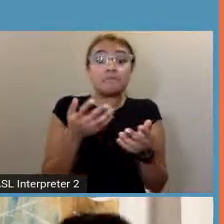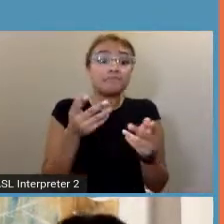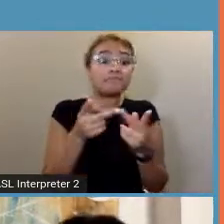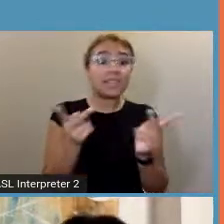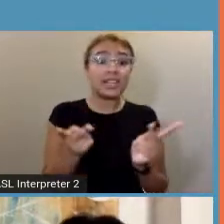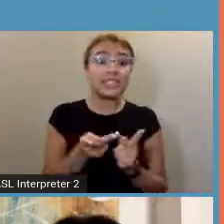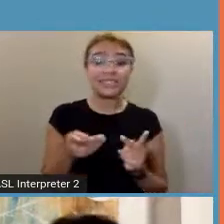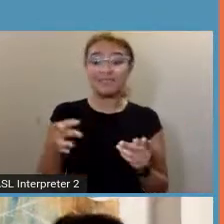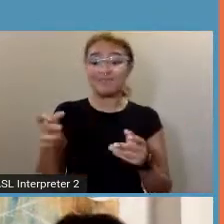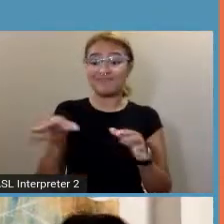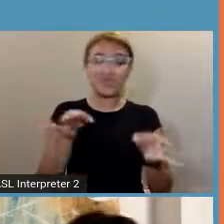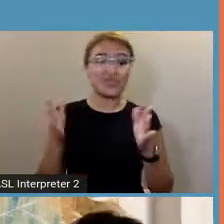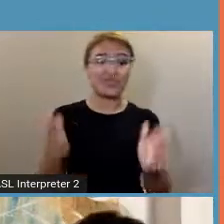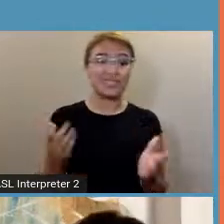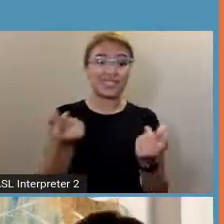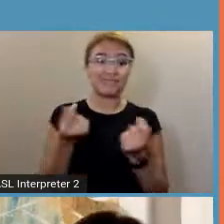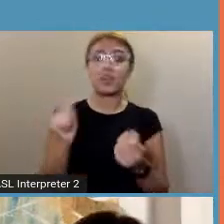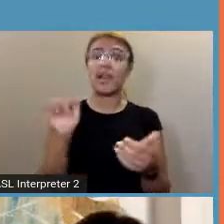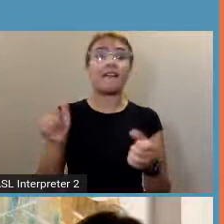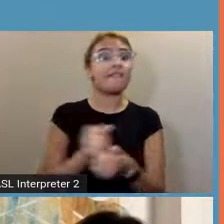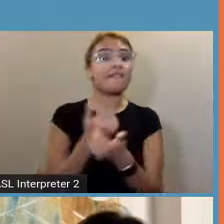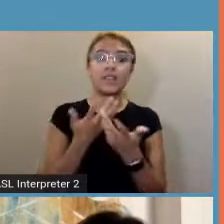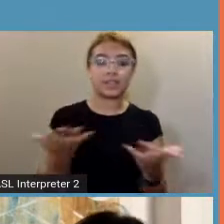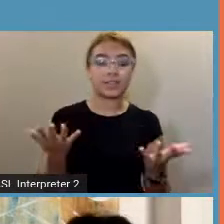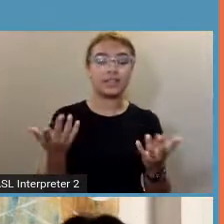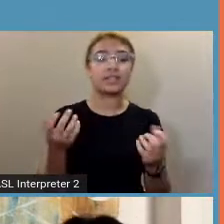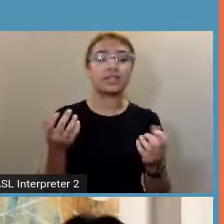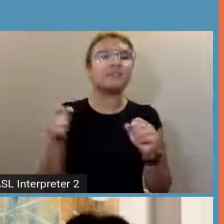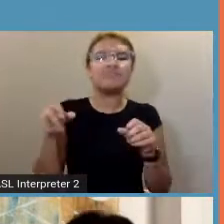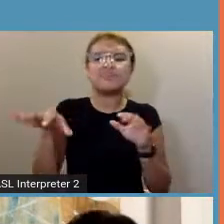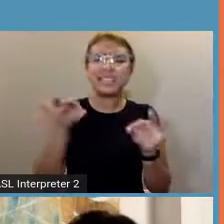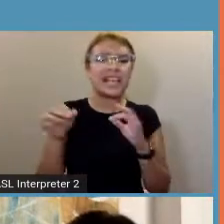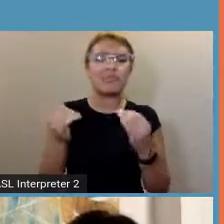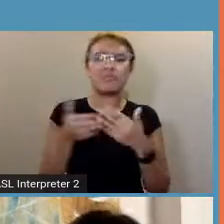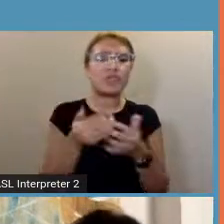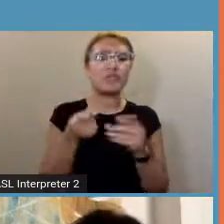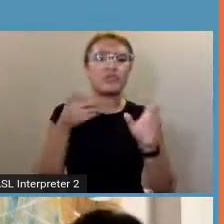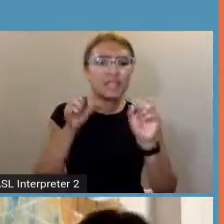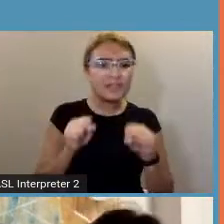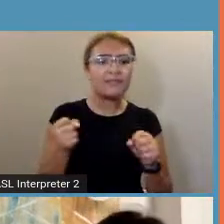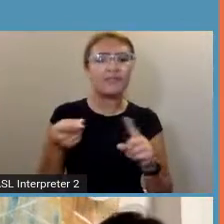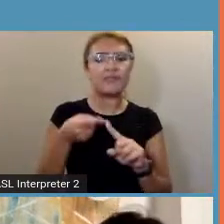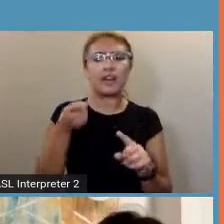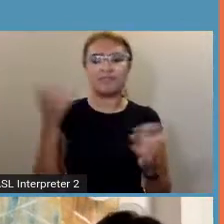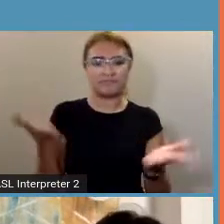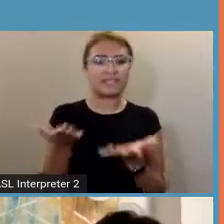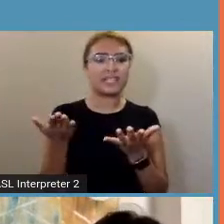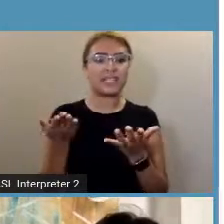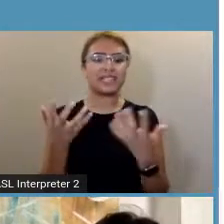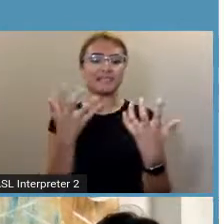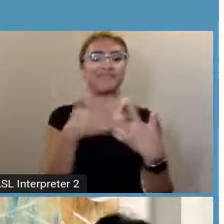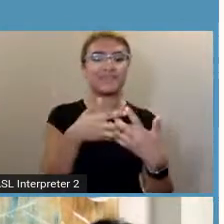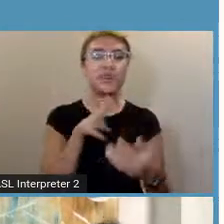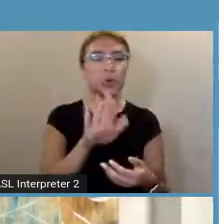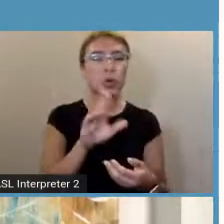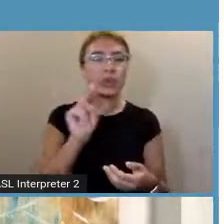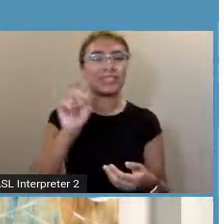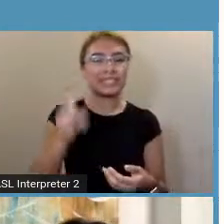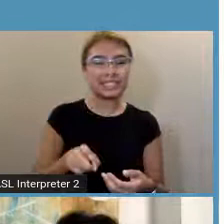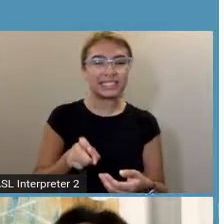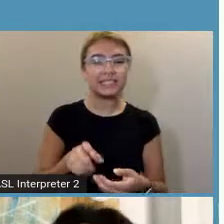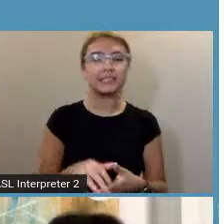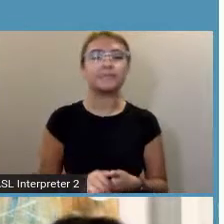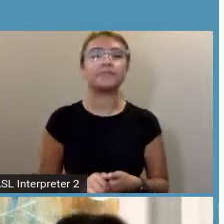does everything. So obviously take as much as you can from this and adapt it to your needs, okay?